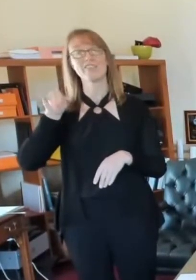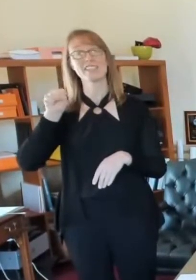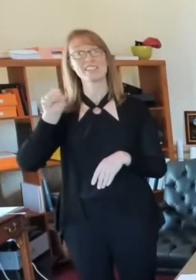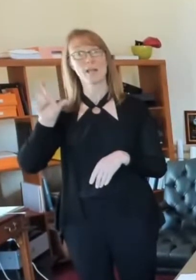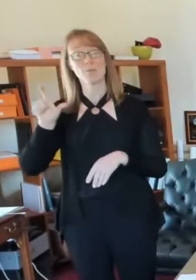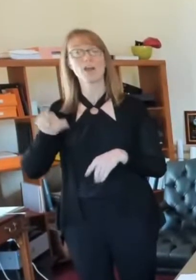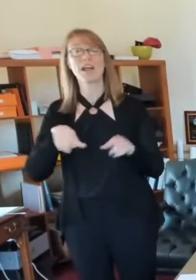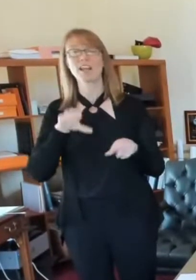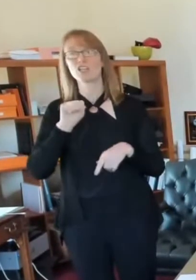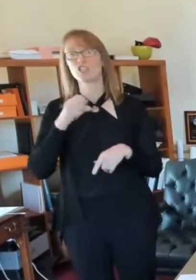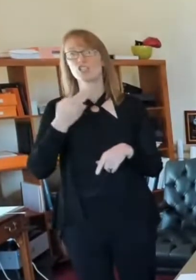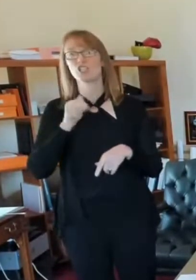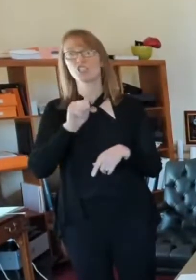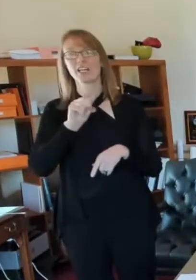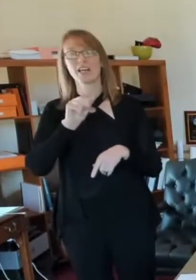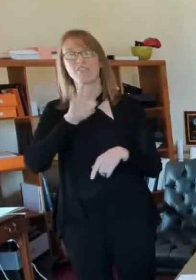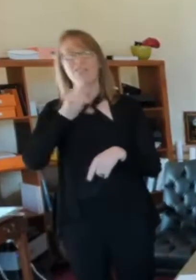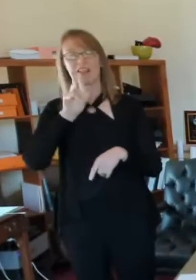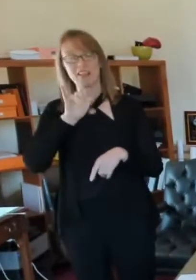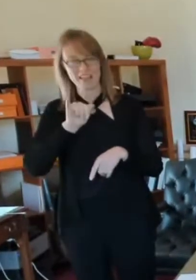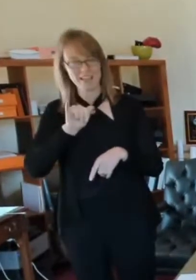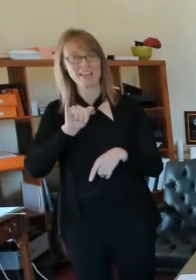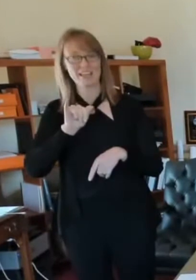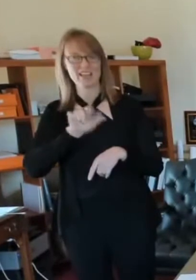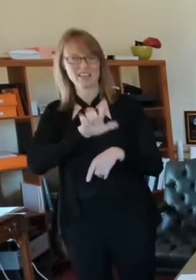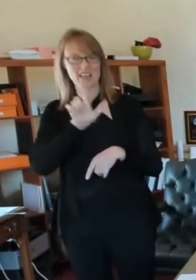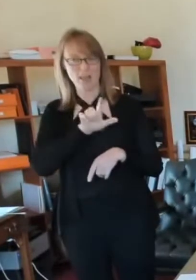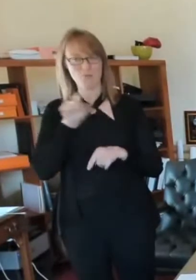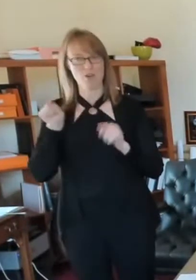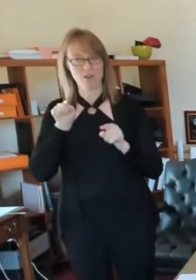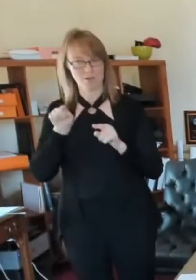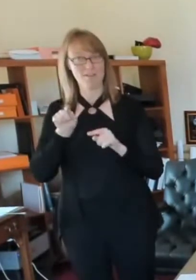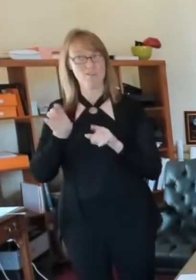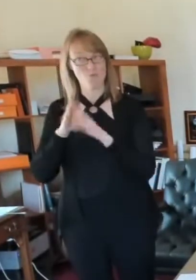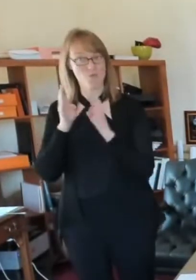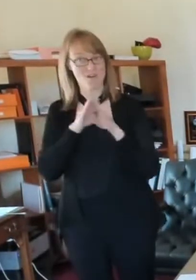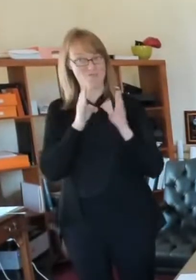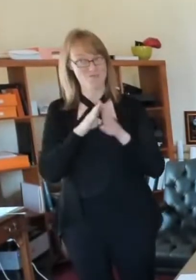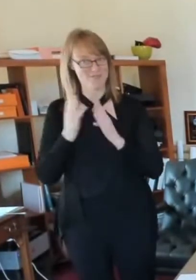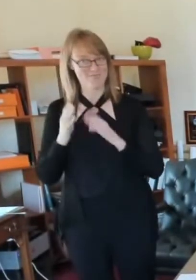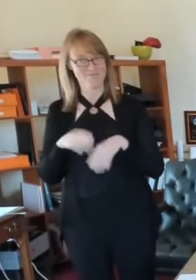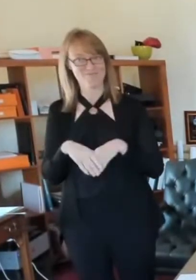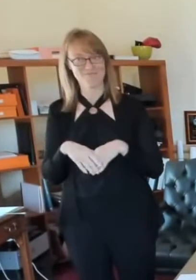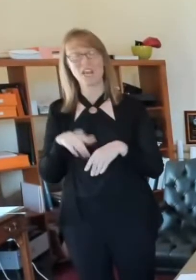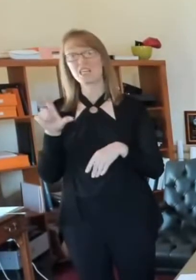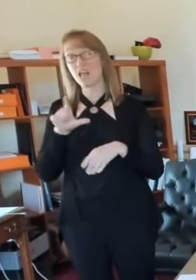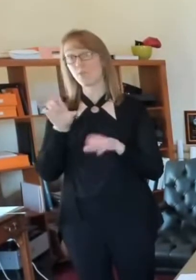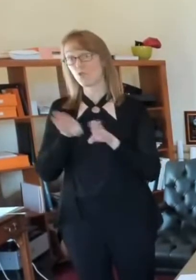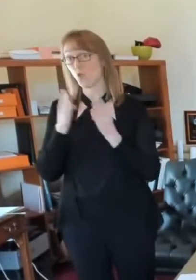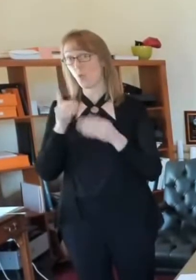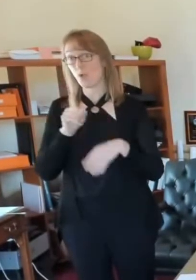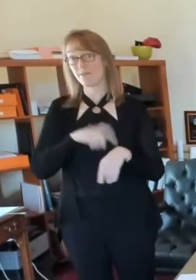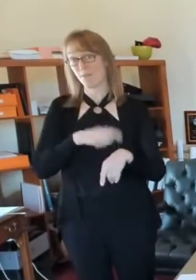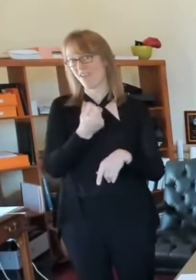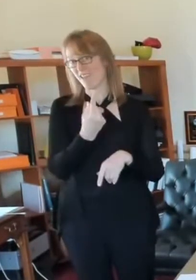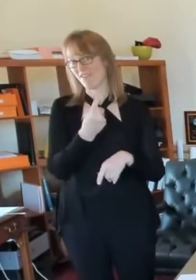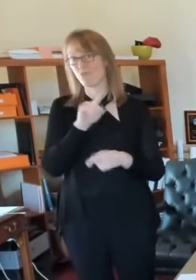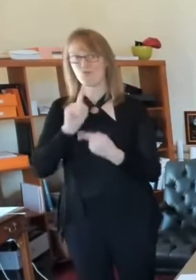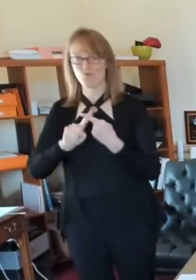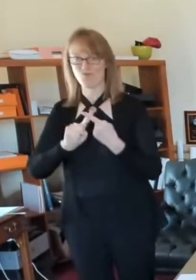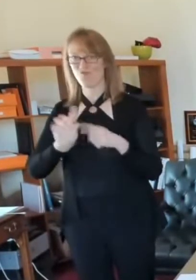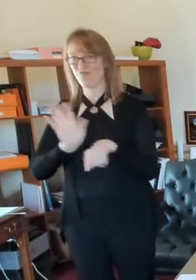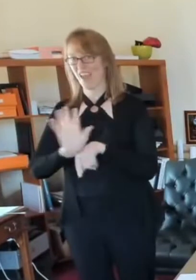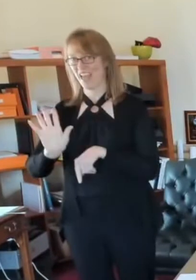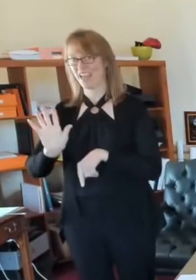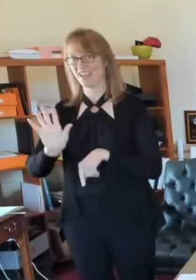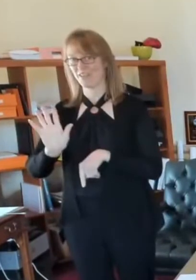Library, 225 North Euclid. The libraries are open from 11 to 5,